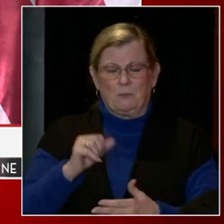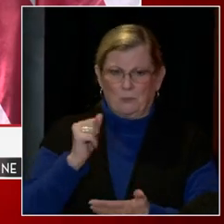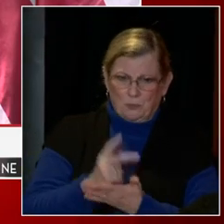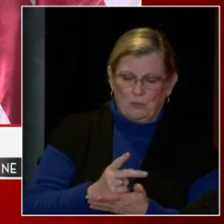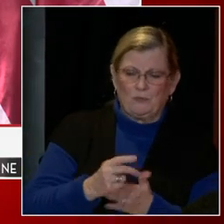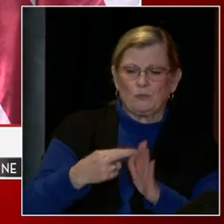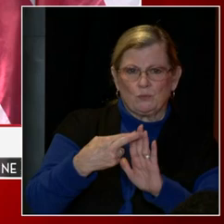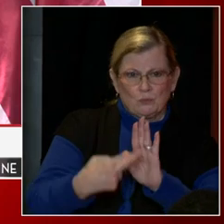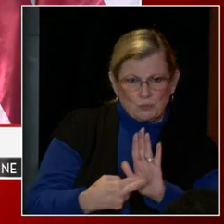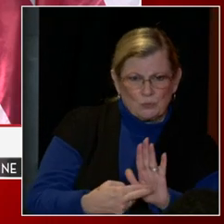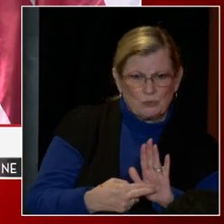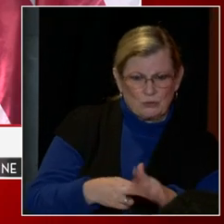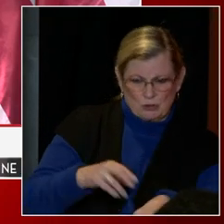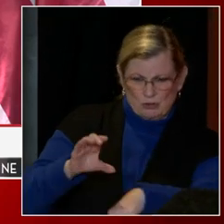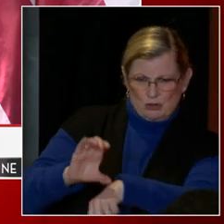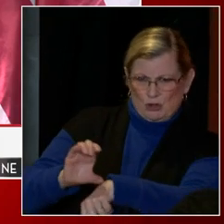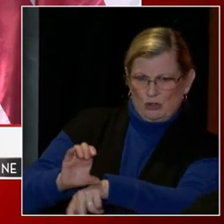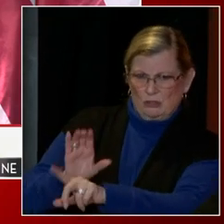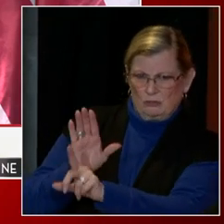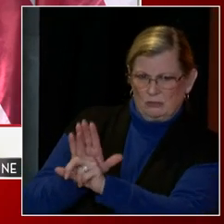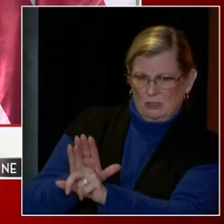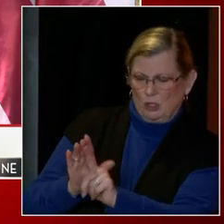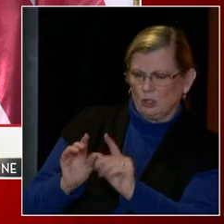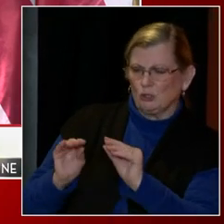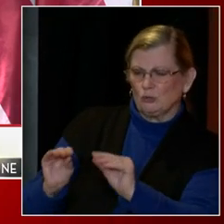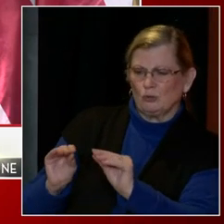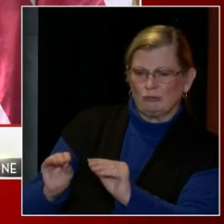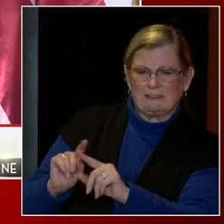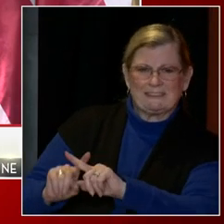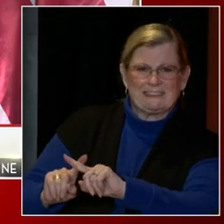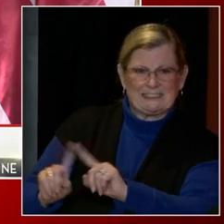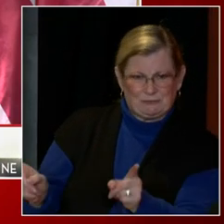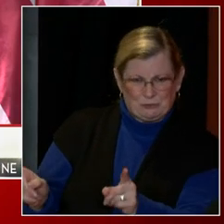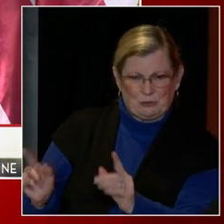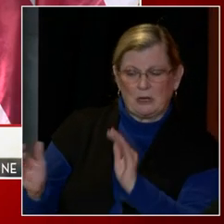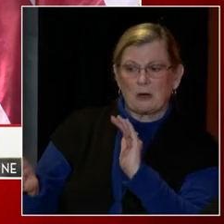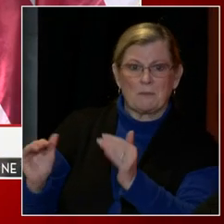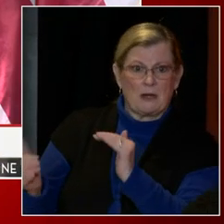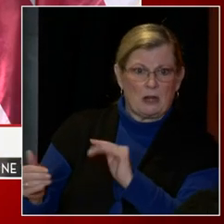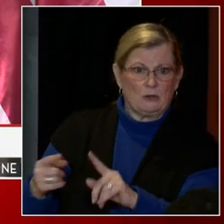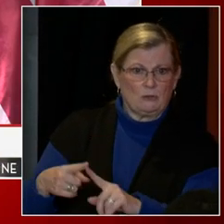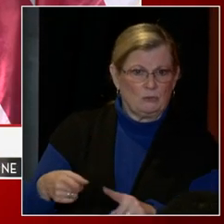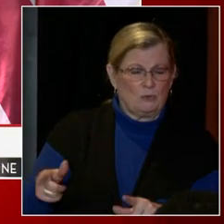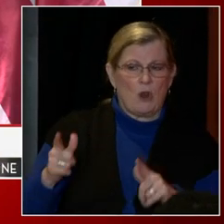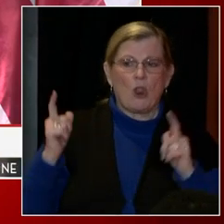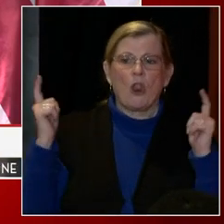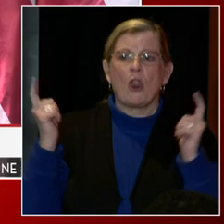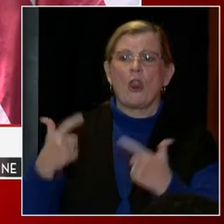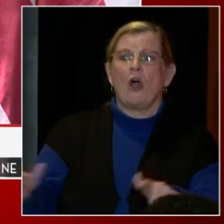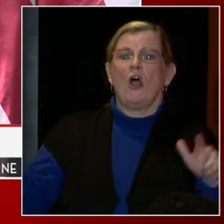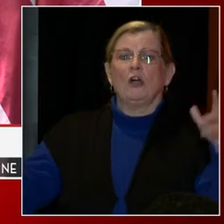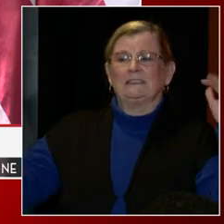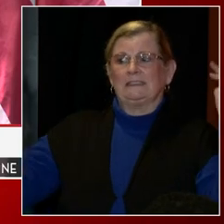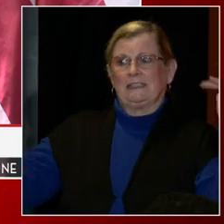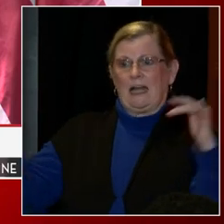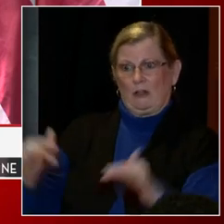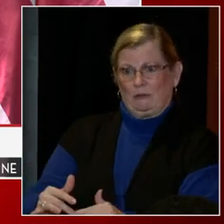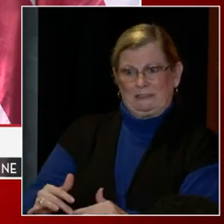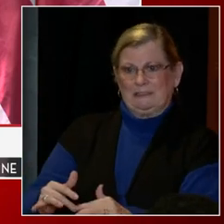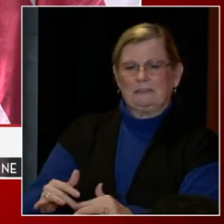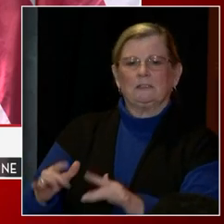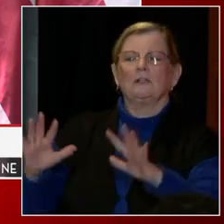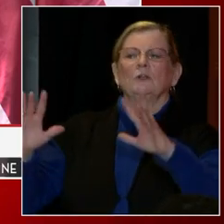being treated in a different way from other large gatherings, and we are trying